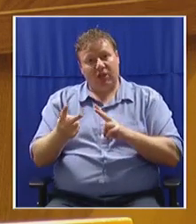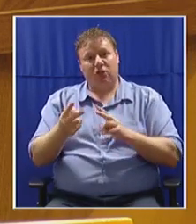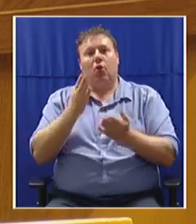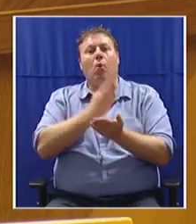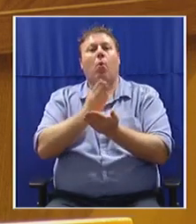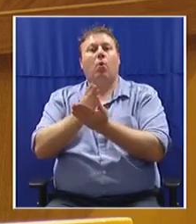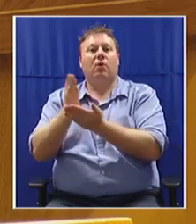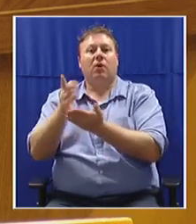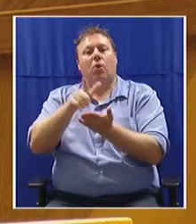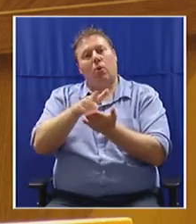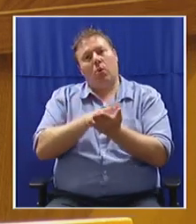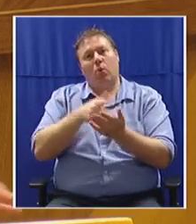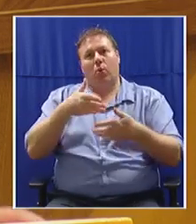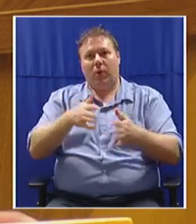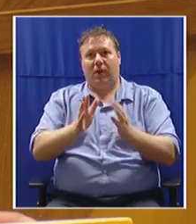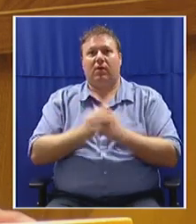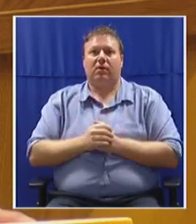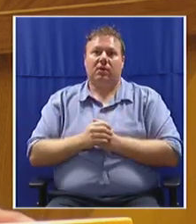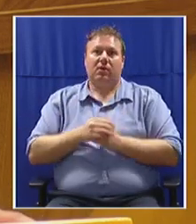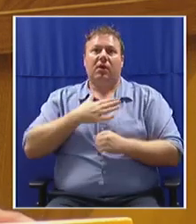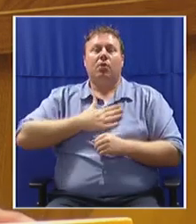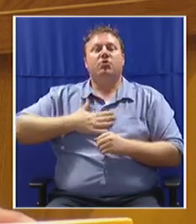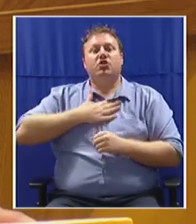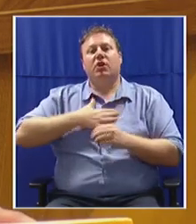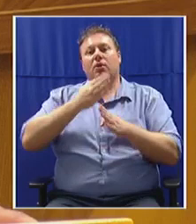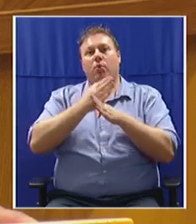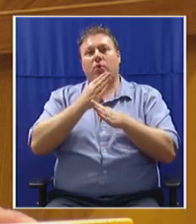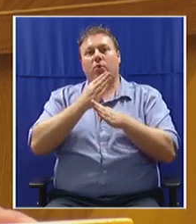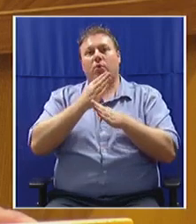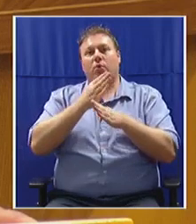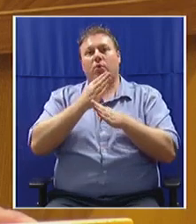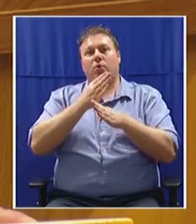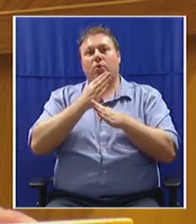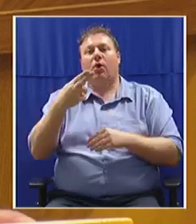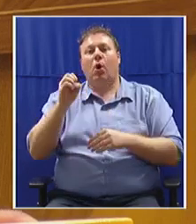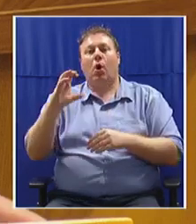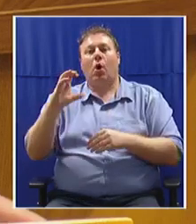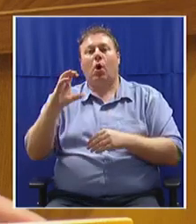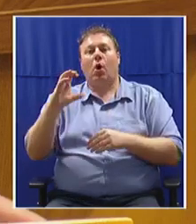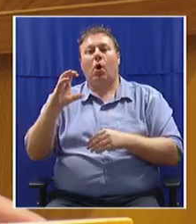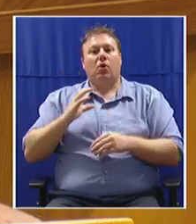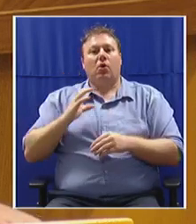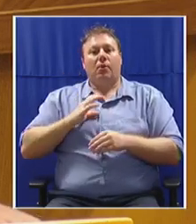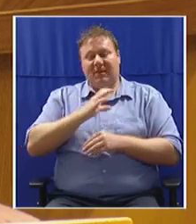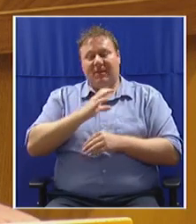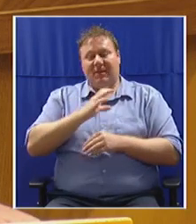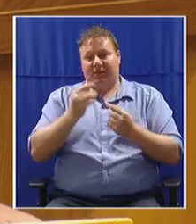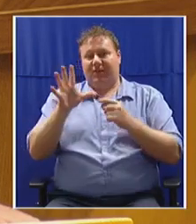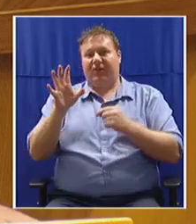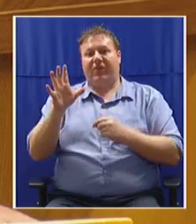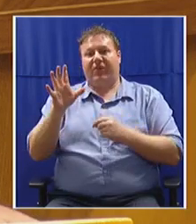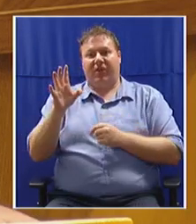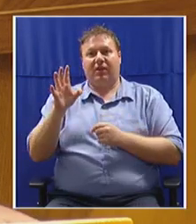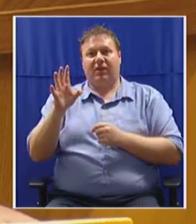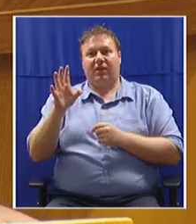orderly and lawful manner. We appreciate the work that the ad hoc committee in the 5th Parliament did, obtaining expert